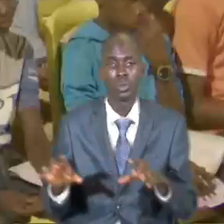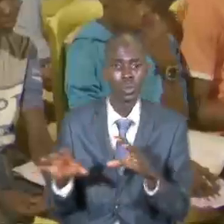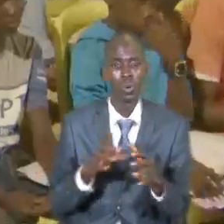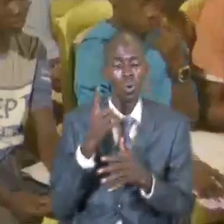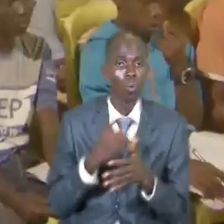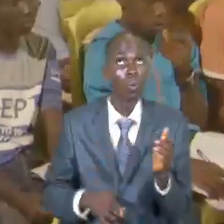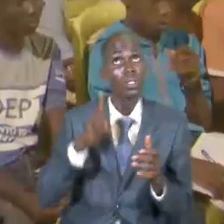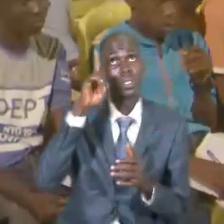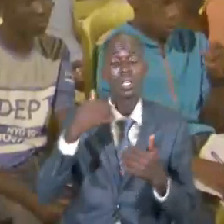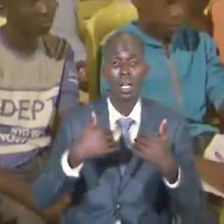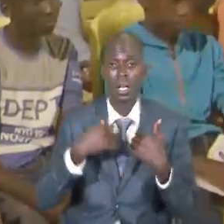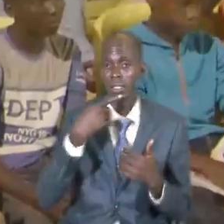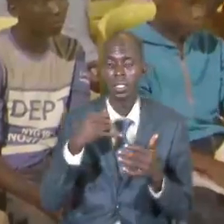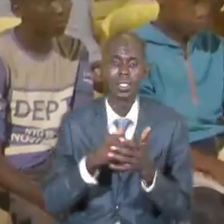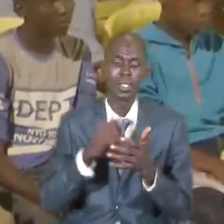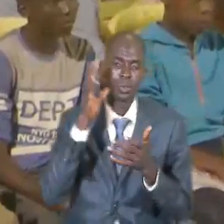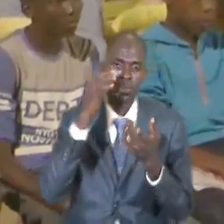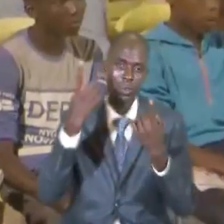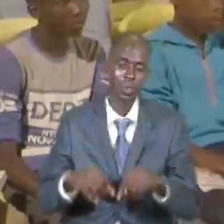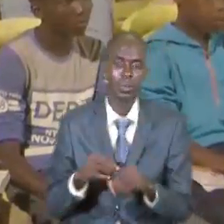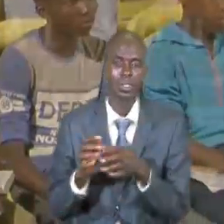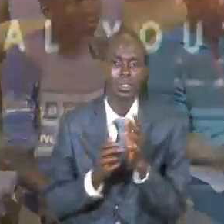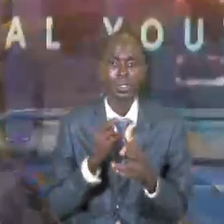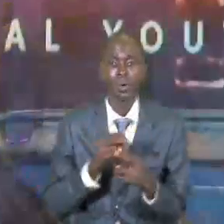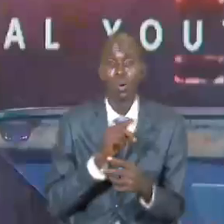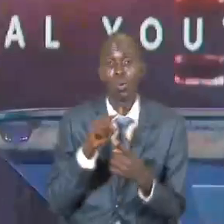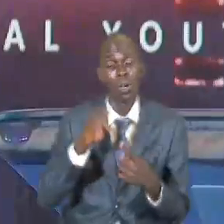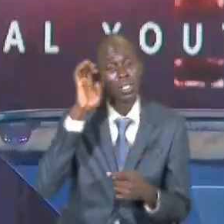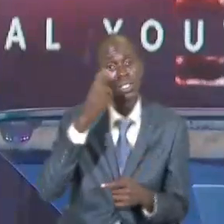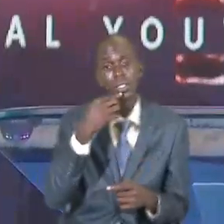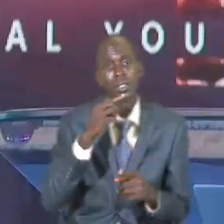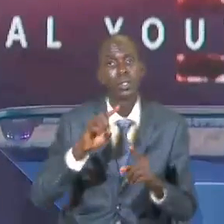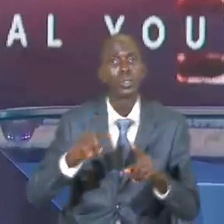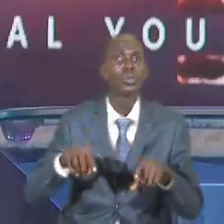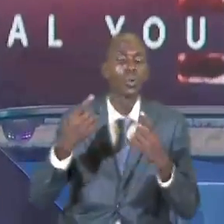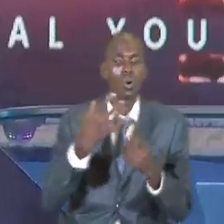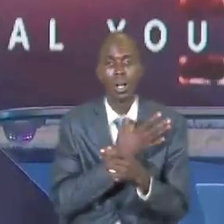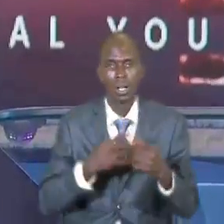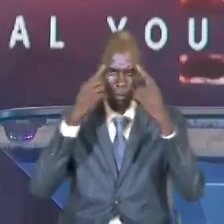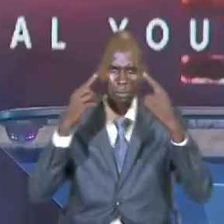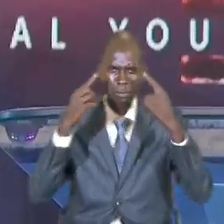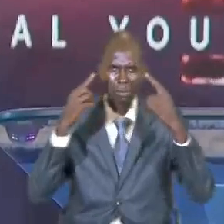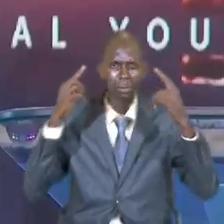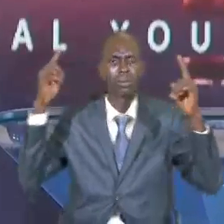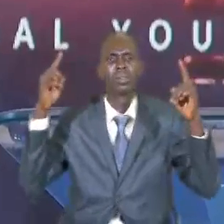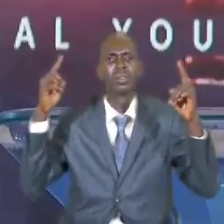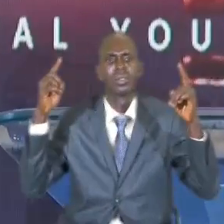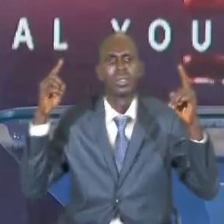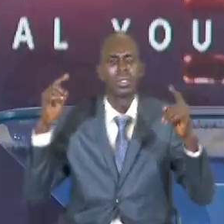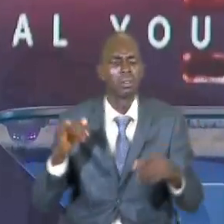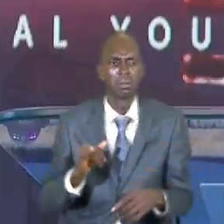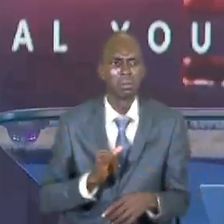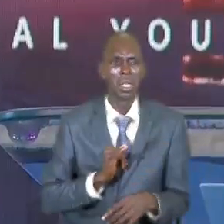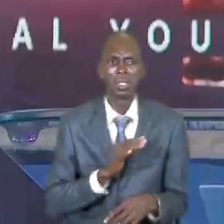come. When he says, go and succeed. I never passed any exam in my life. Forget about that. Go and